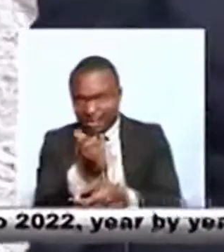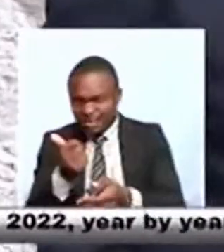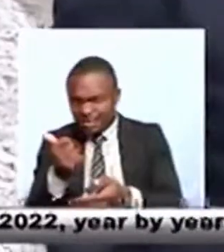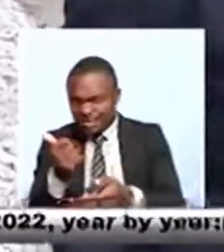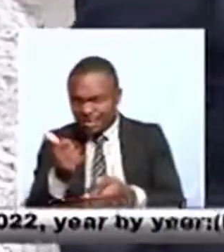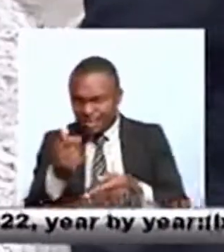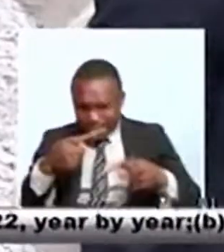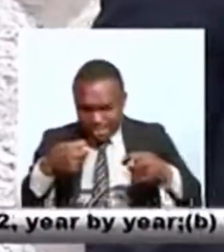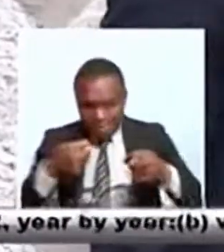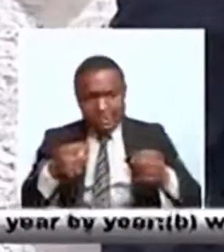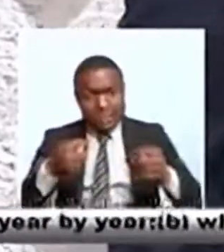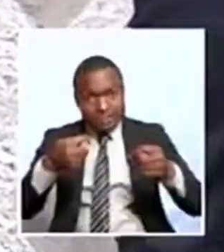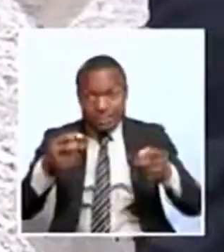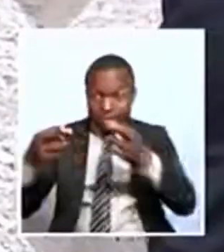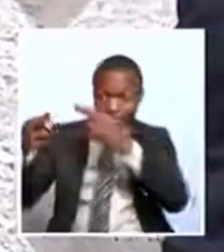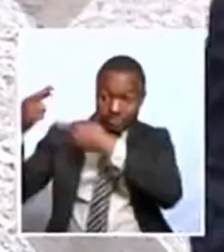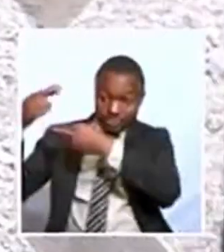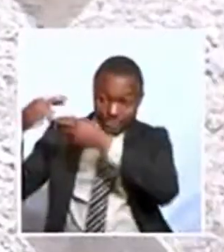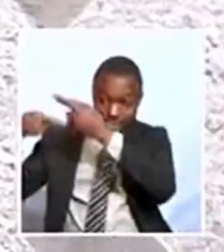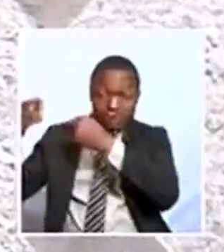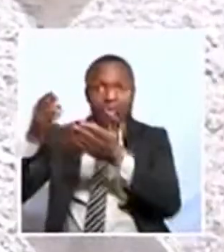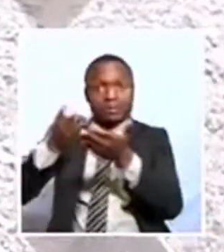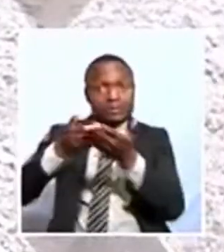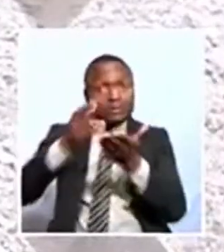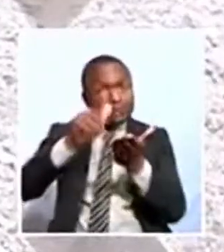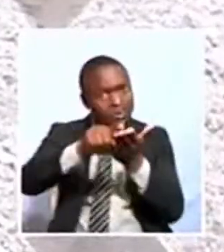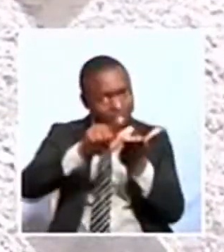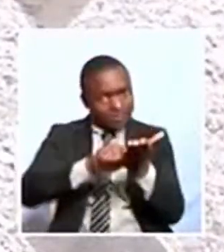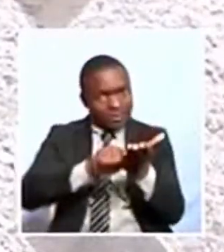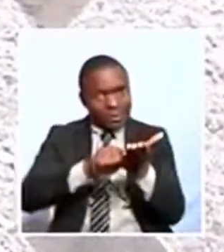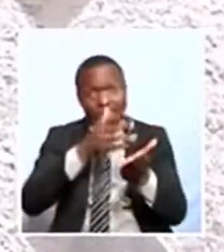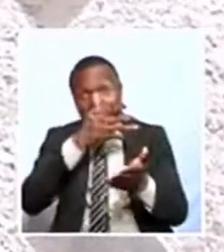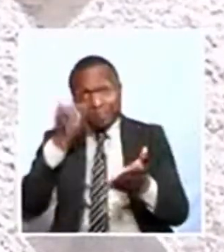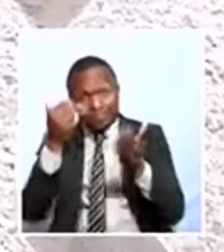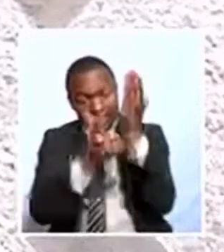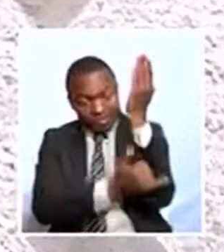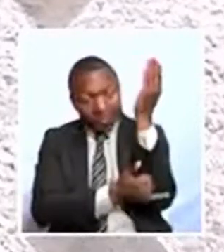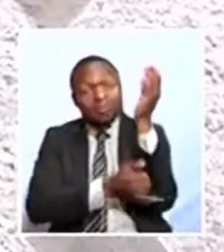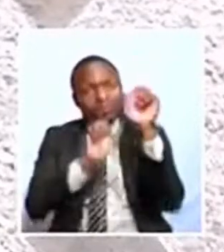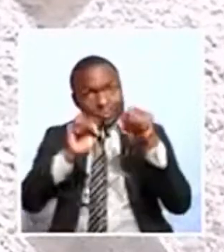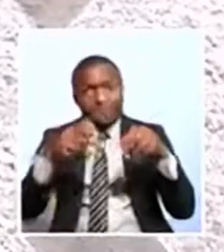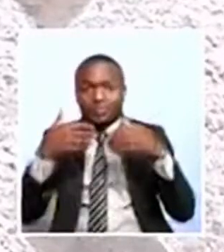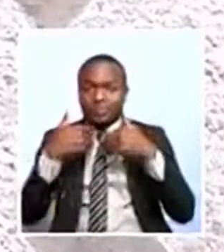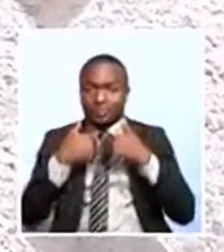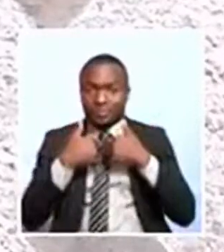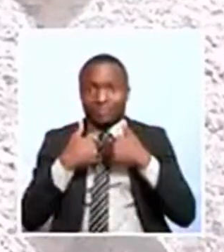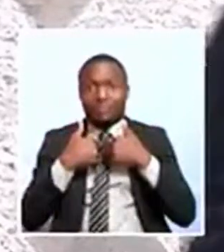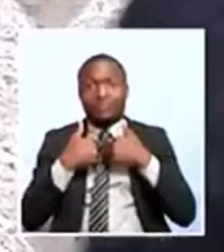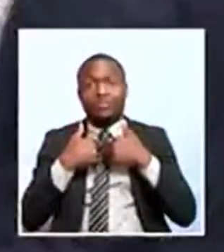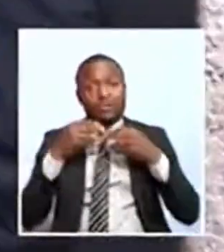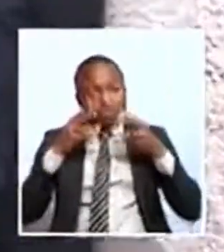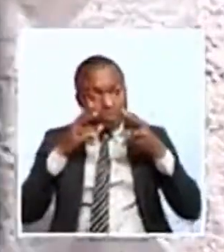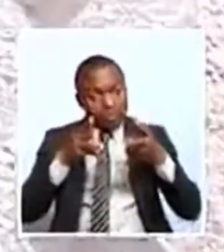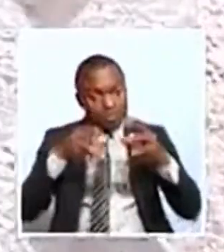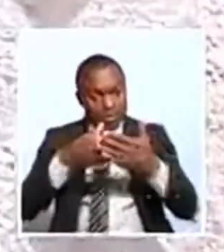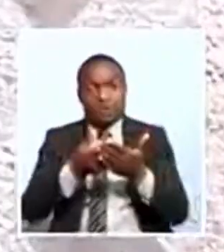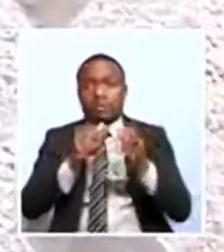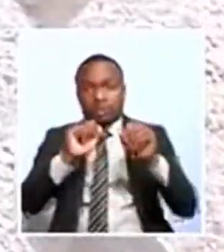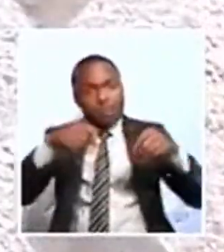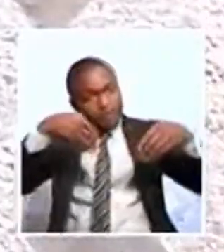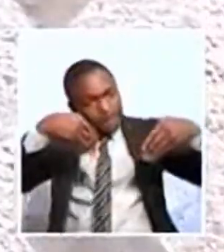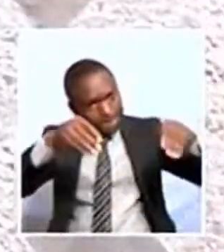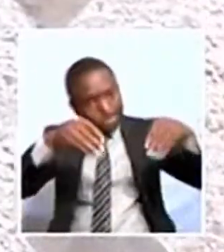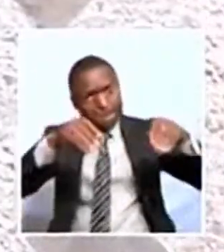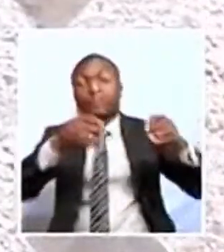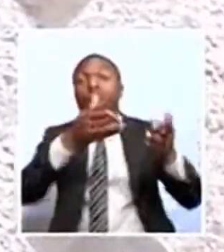to review this law so that at least as a country we can have our own direction of how we can be disposing